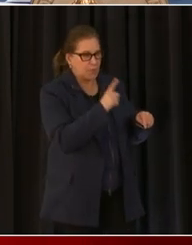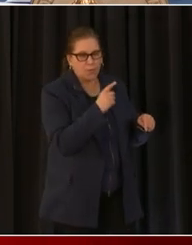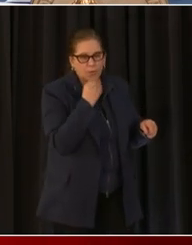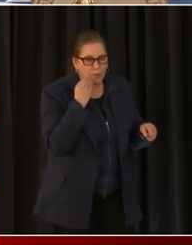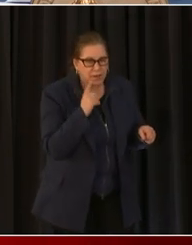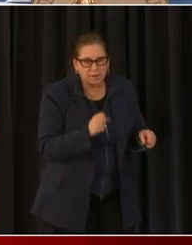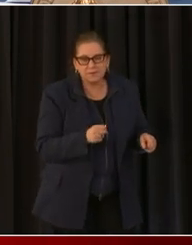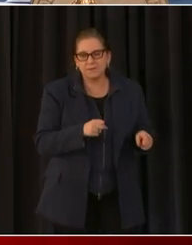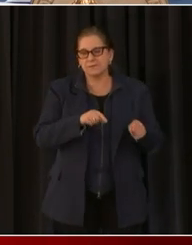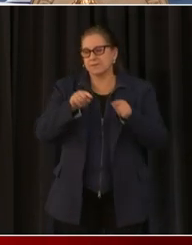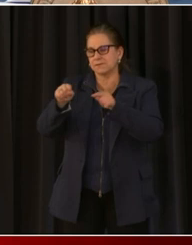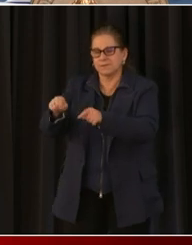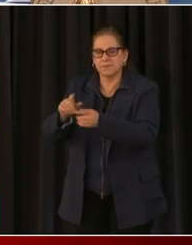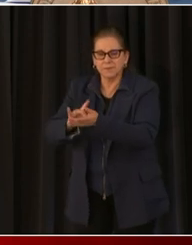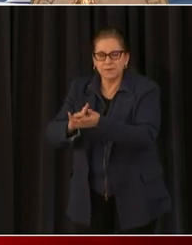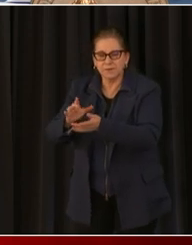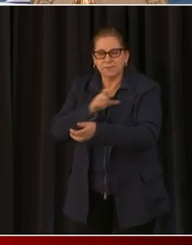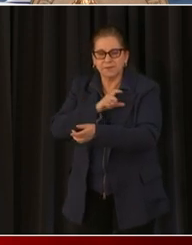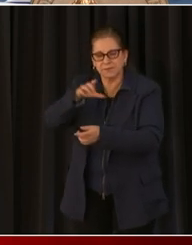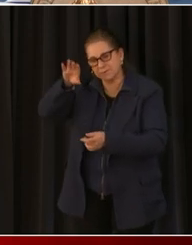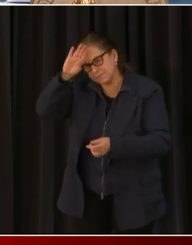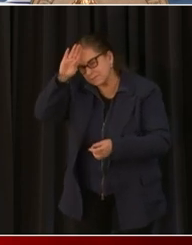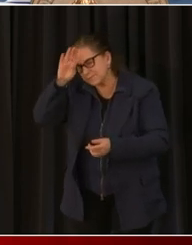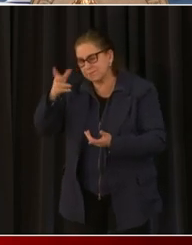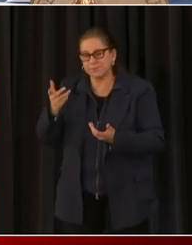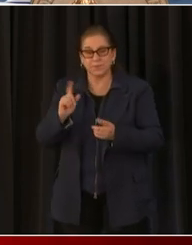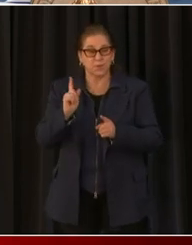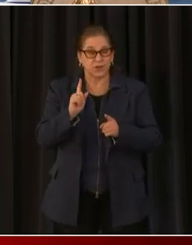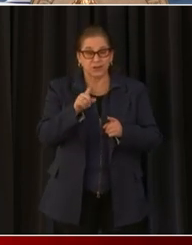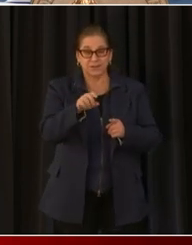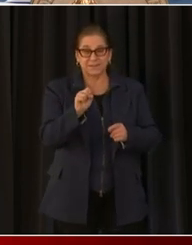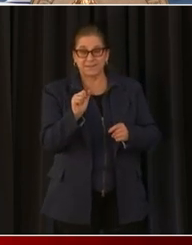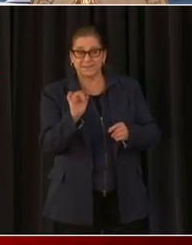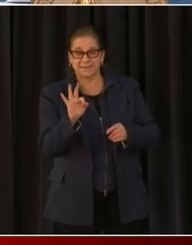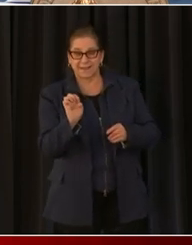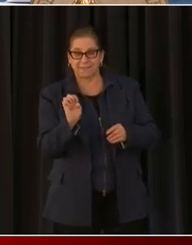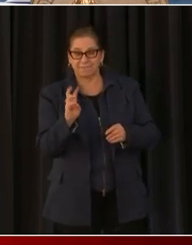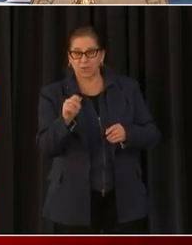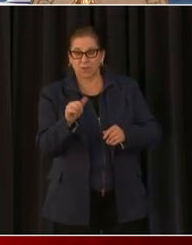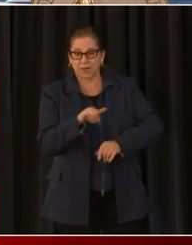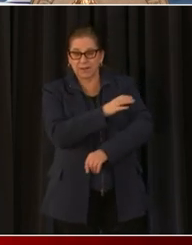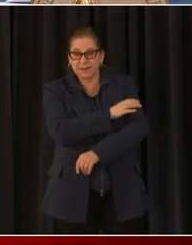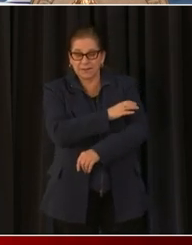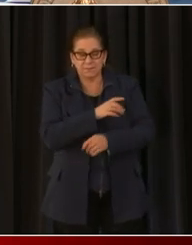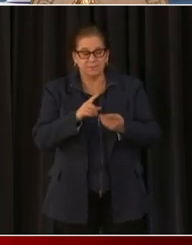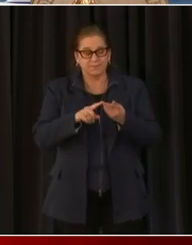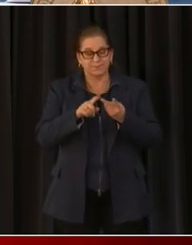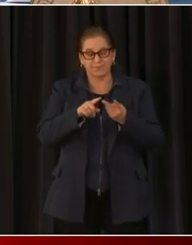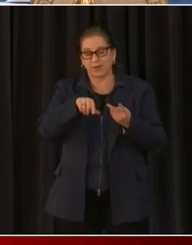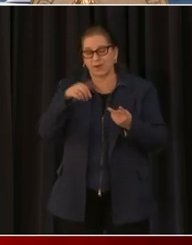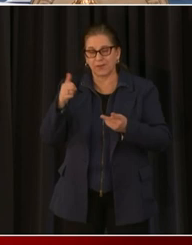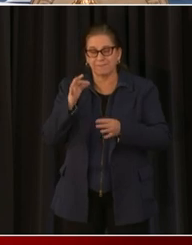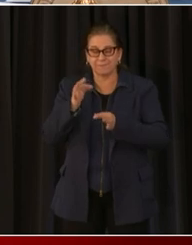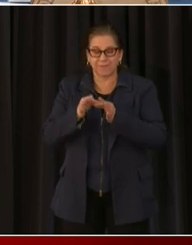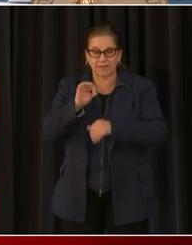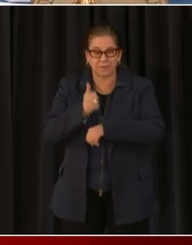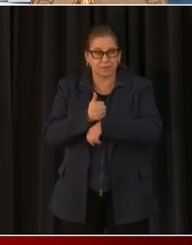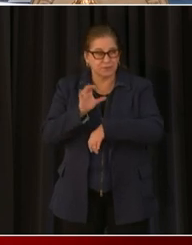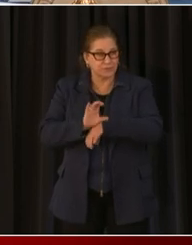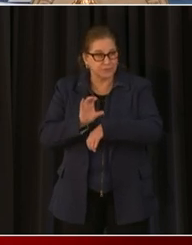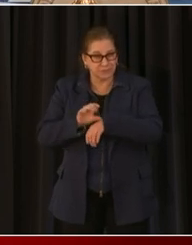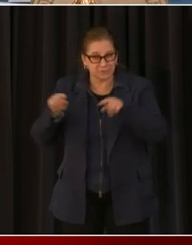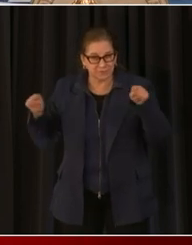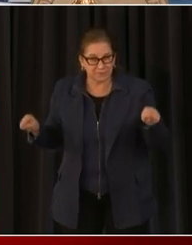Safeway clinics, and the faith-based pilot initiative is being supported by Mary's Center and 5